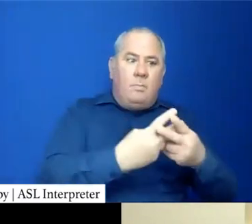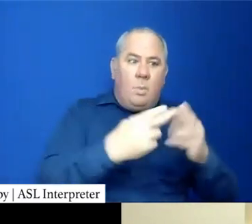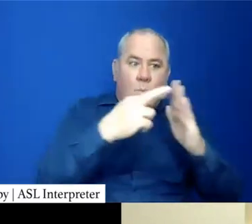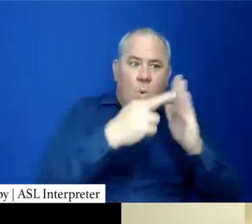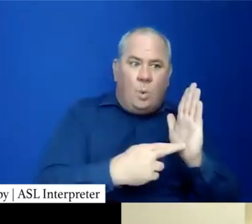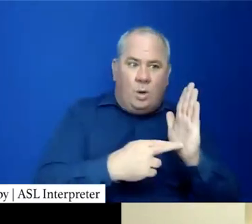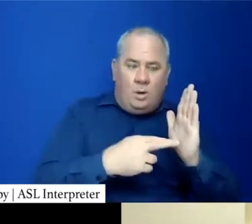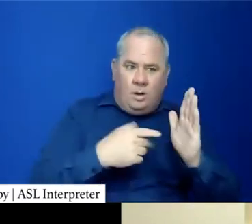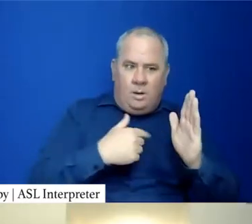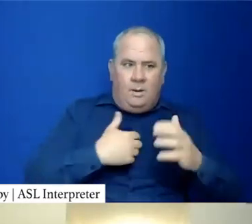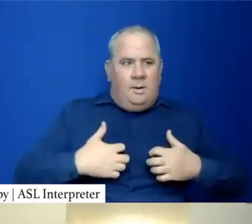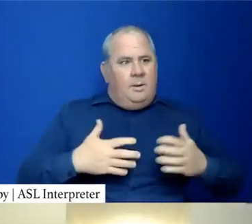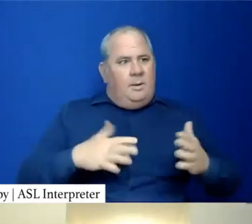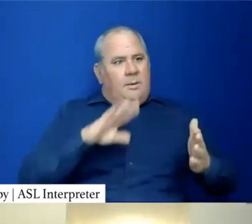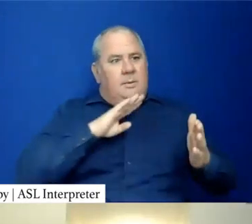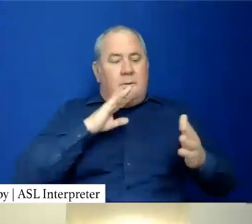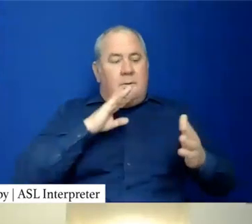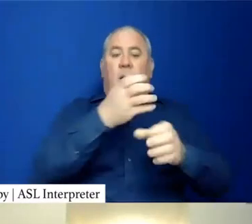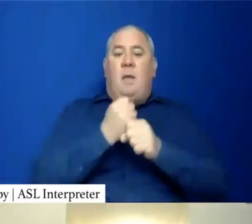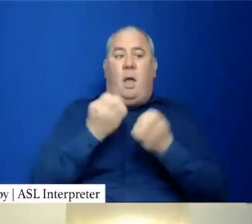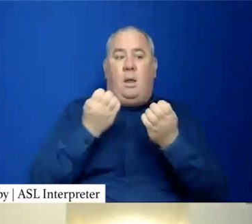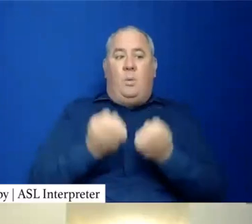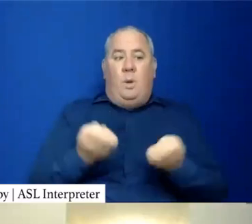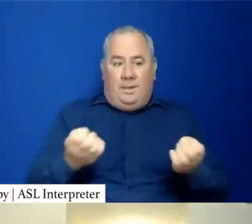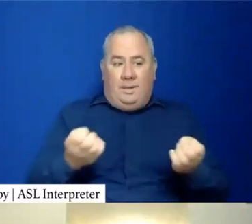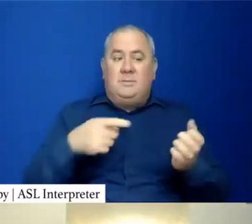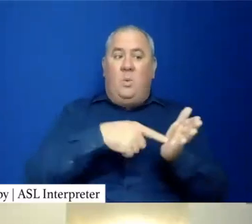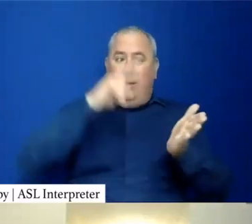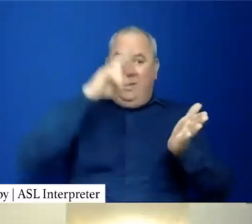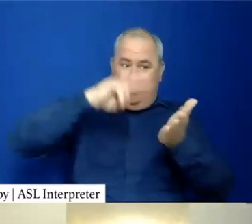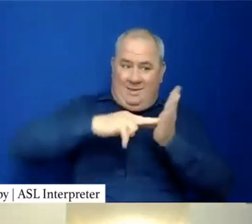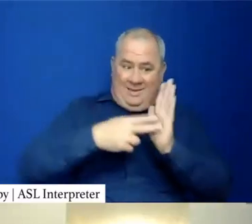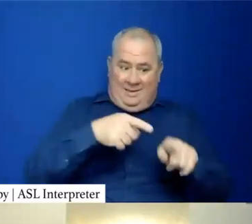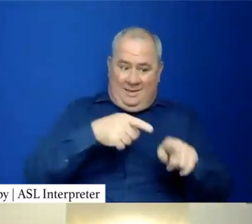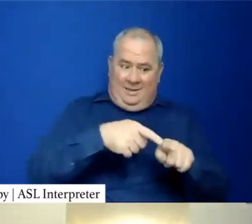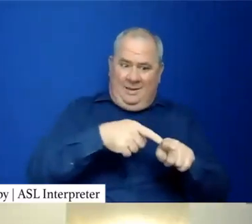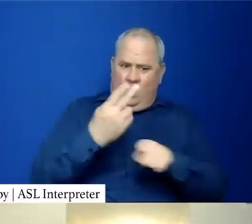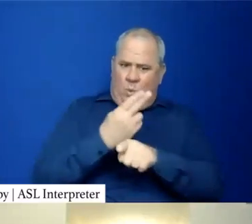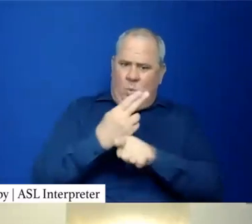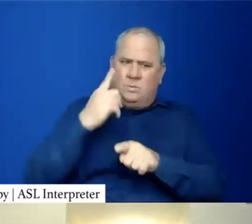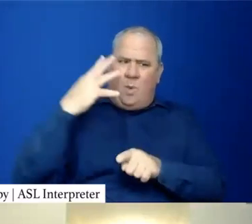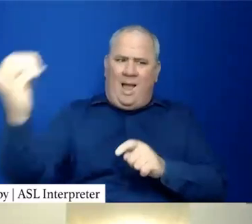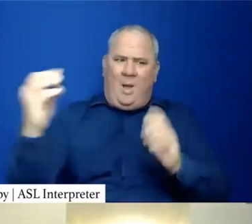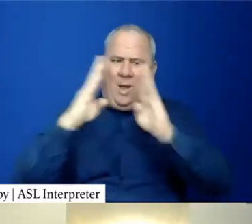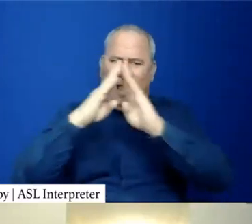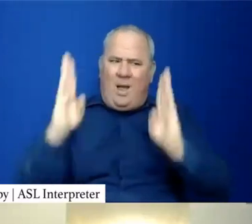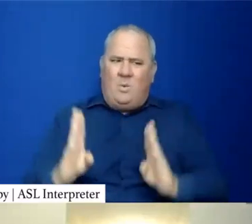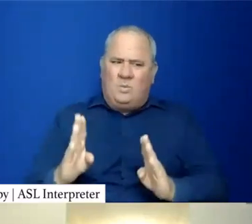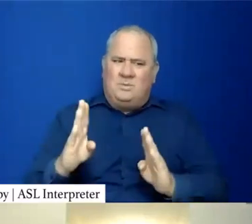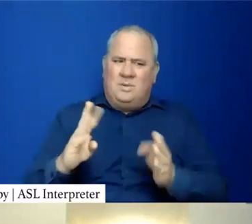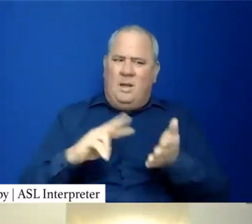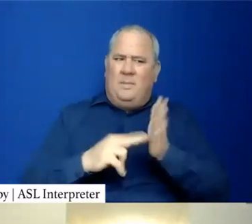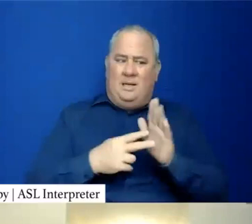of durable medical equipment if you intend to use it outside the house, because it means that you're not homebound